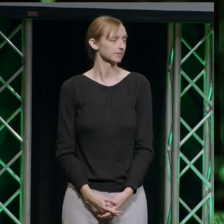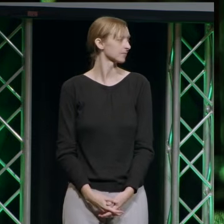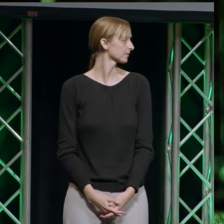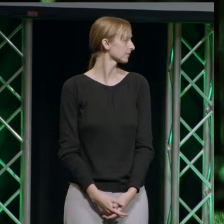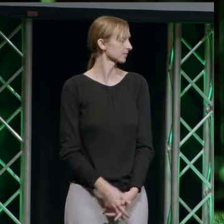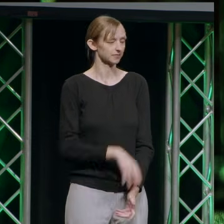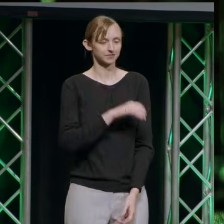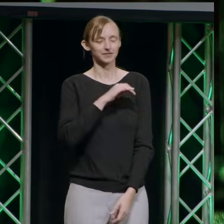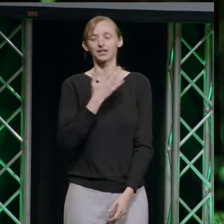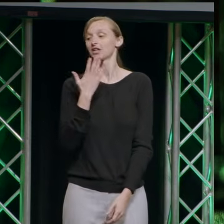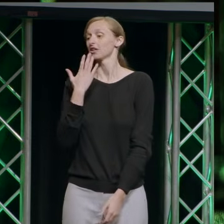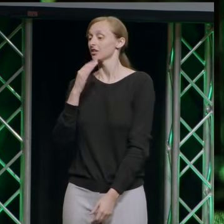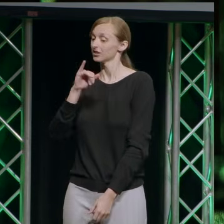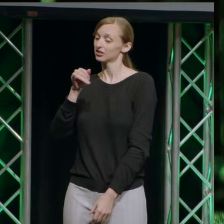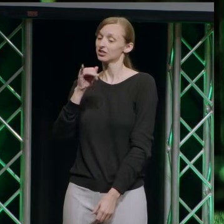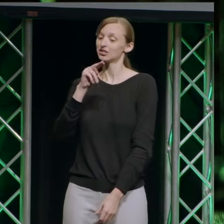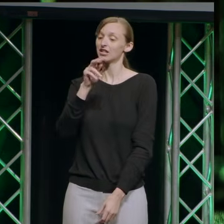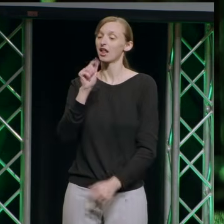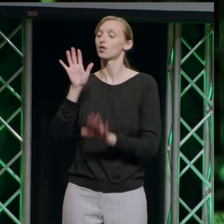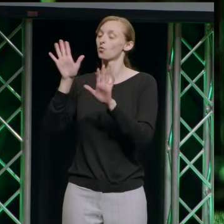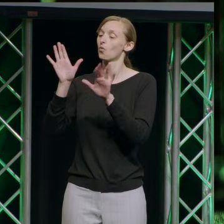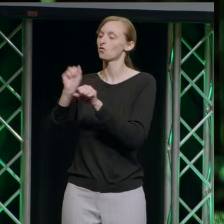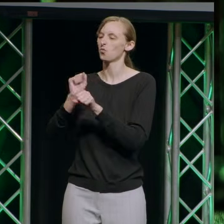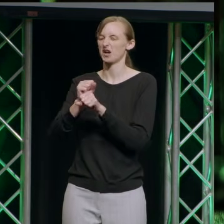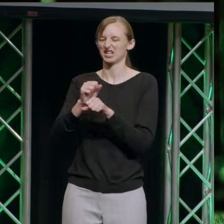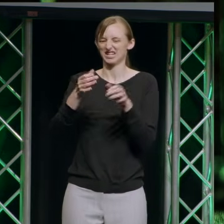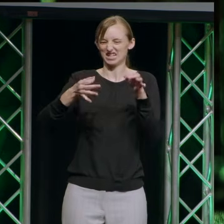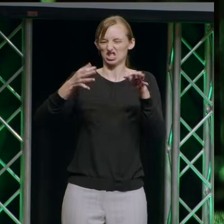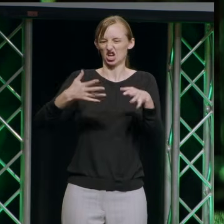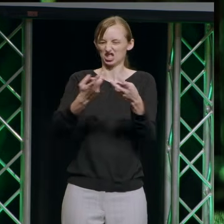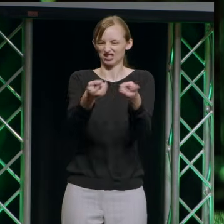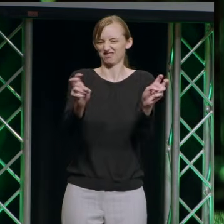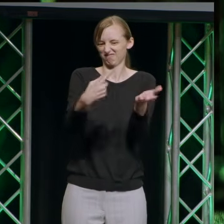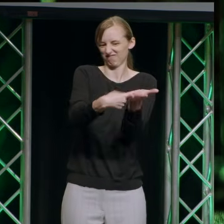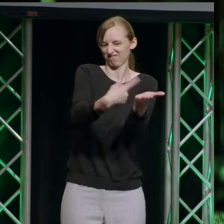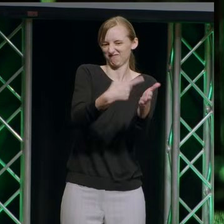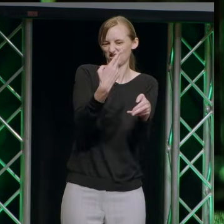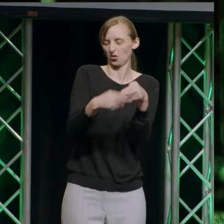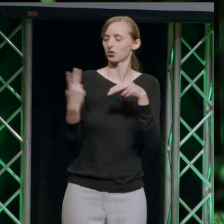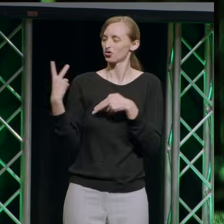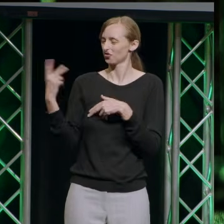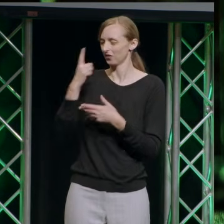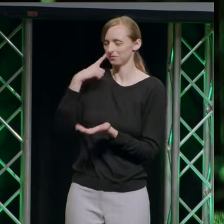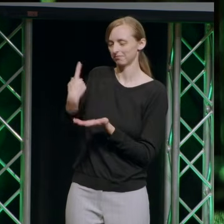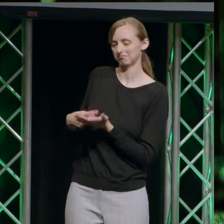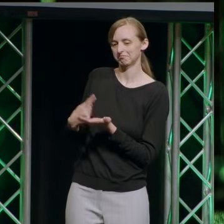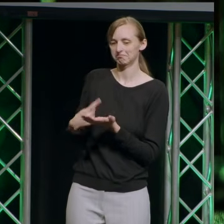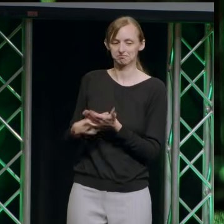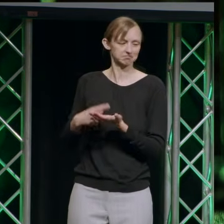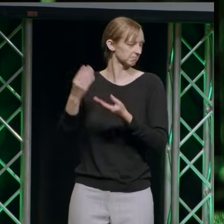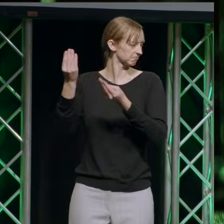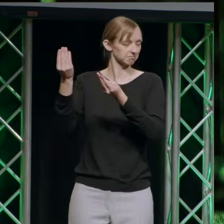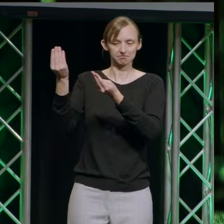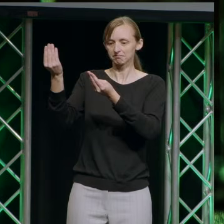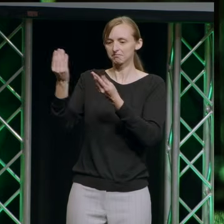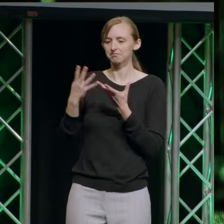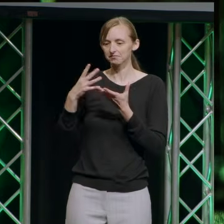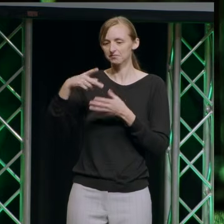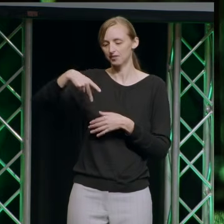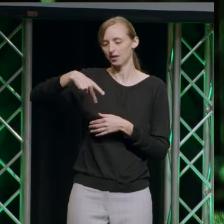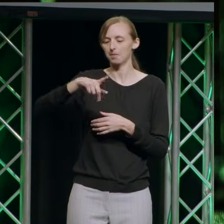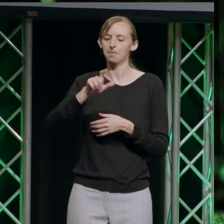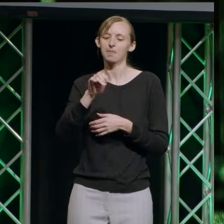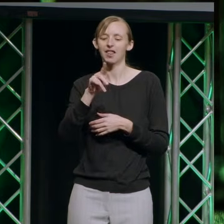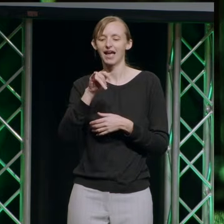Jinali, great work. Congratulations. We'll let the judges chat for a few minutes. Let's us talk. Tell us about the plastic